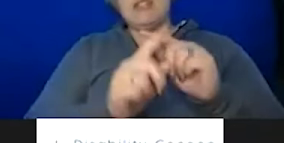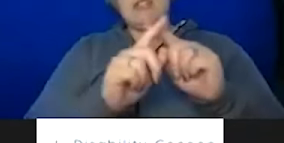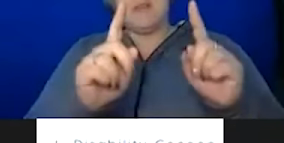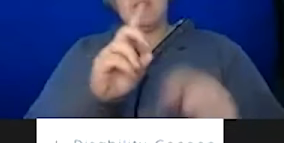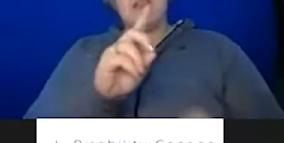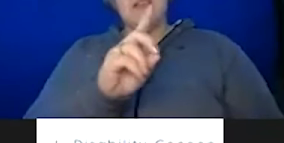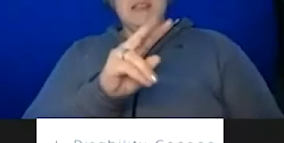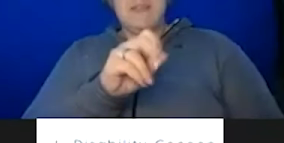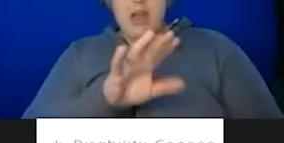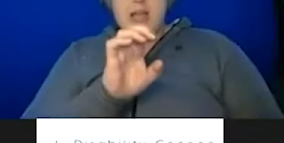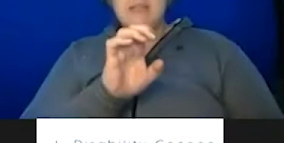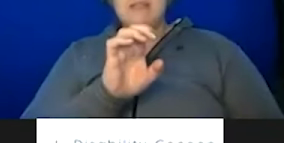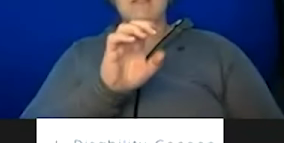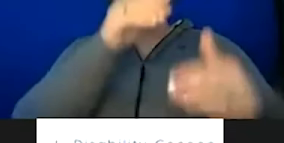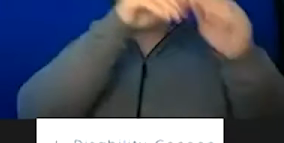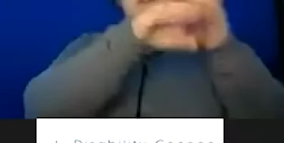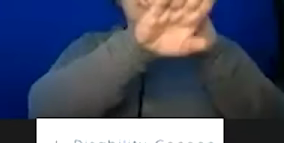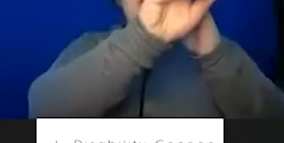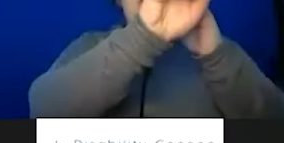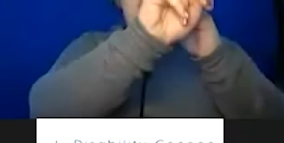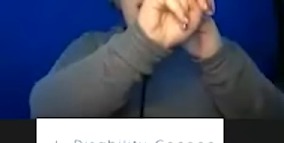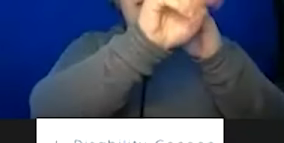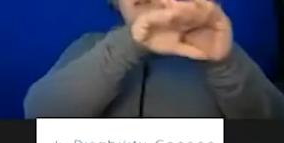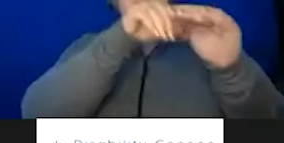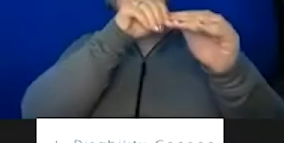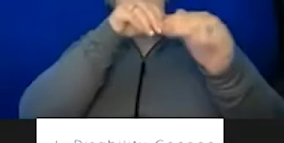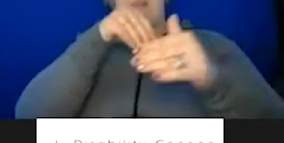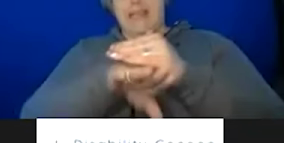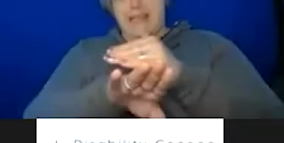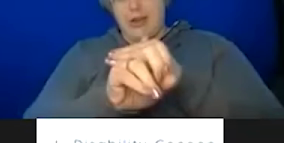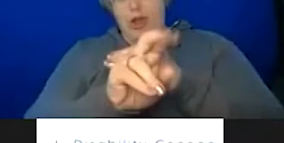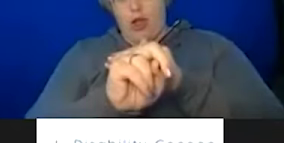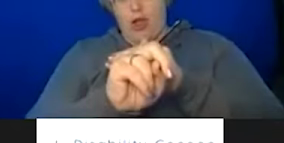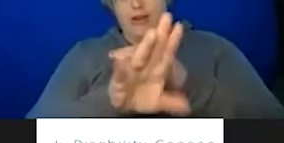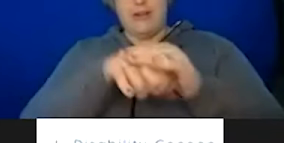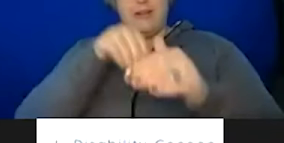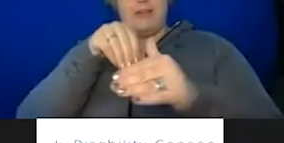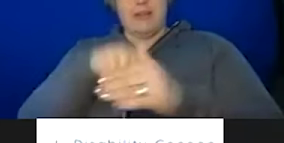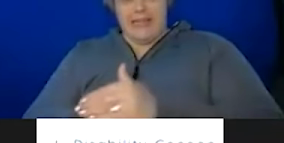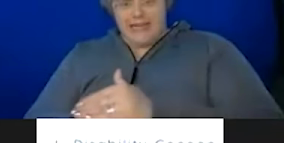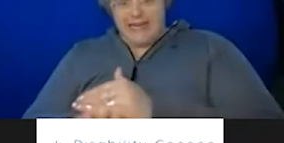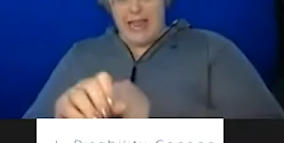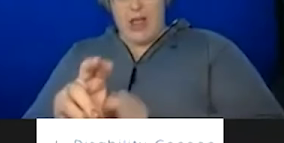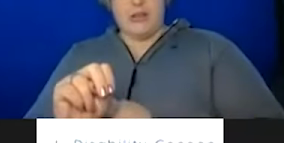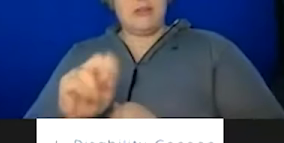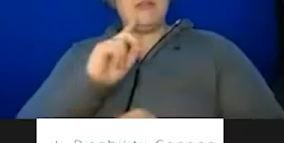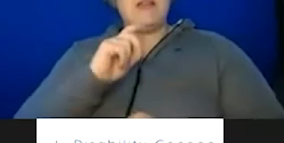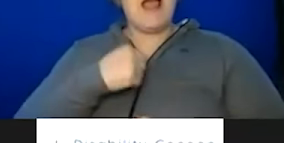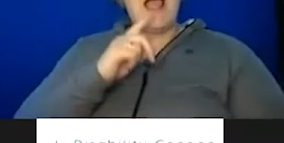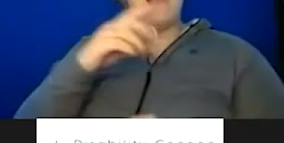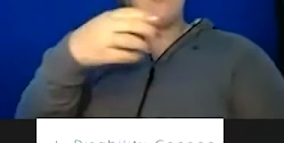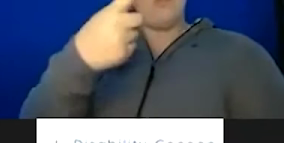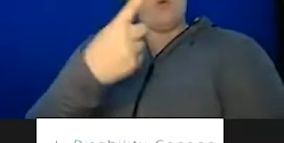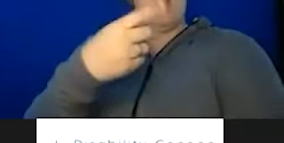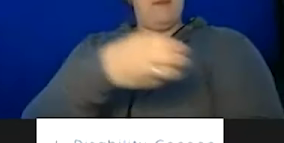toggle the switch on and off. There's just a little power button over here on the right. You can just tap